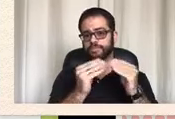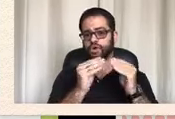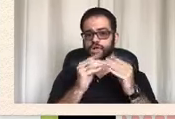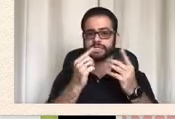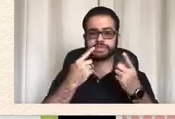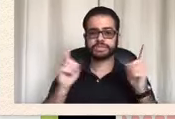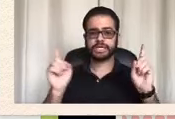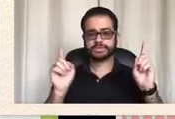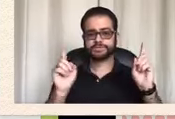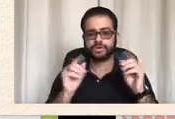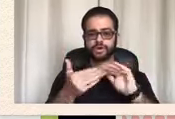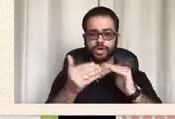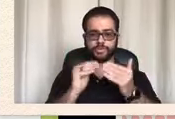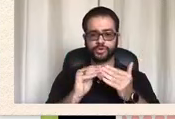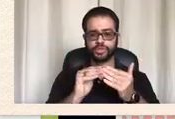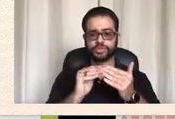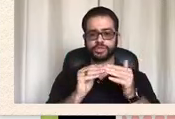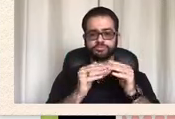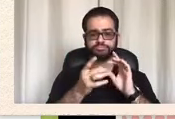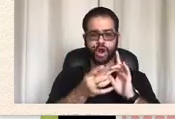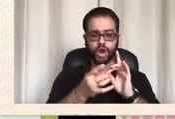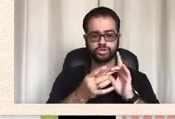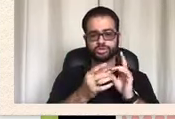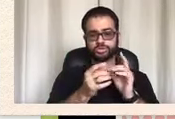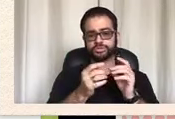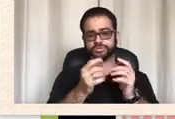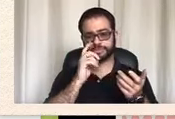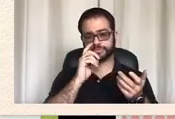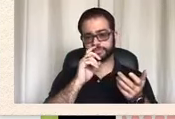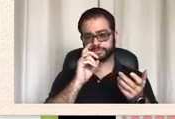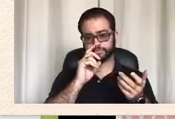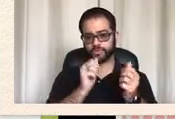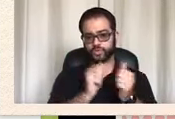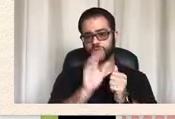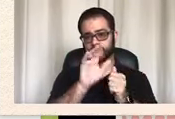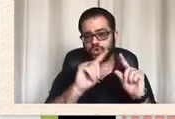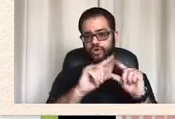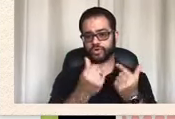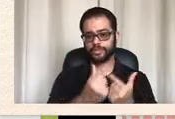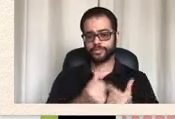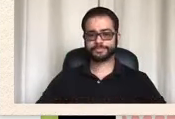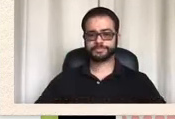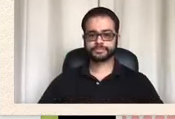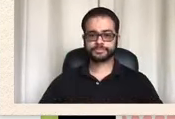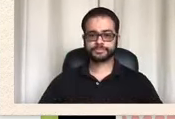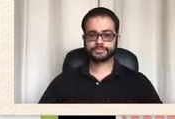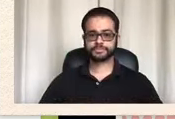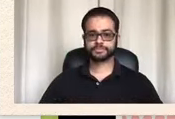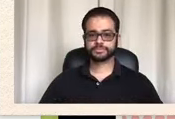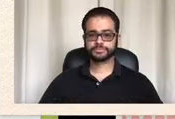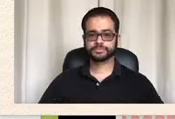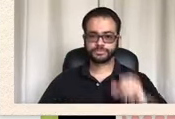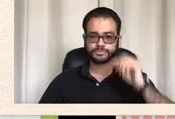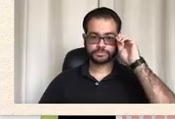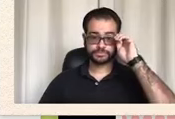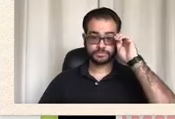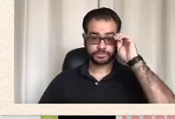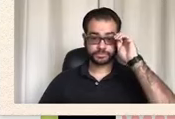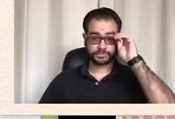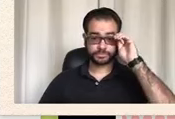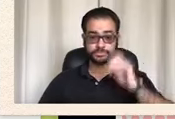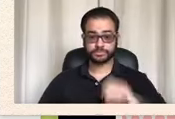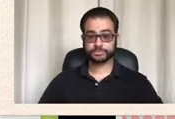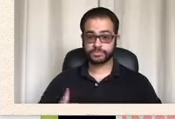community partnerships that you've done with your group. Is that good, man, for the opportunity